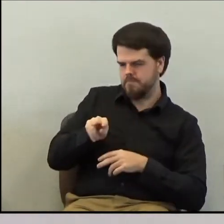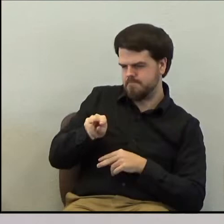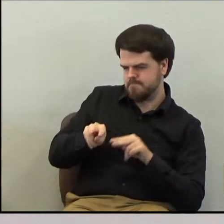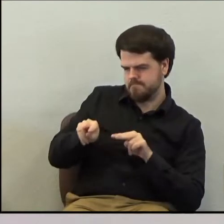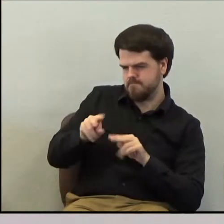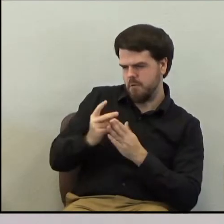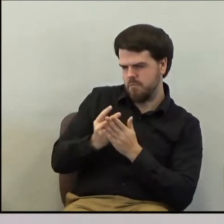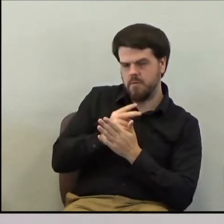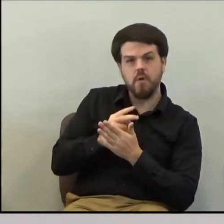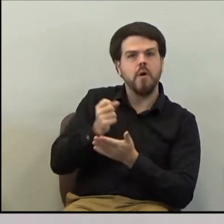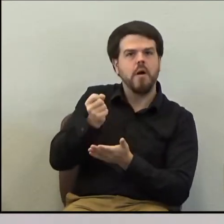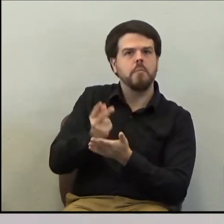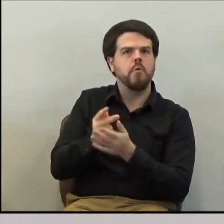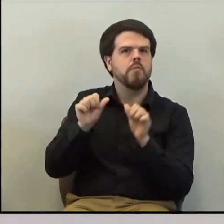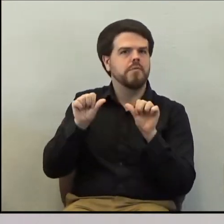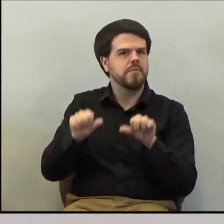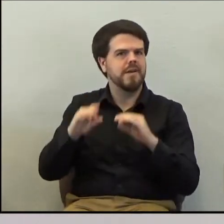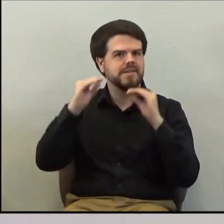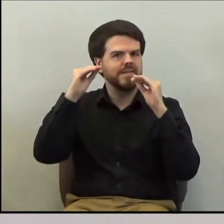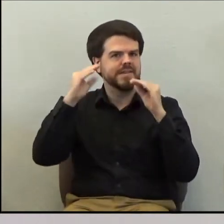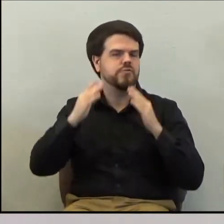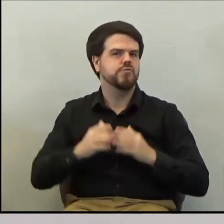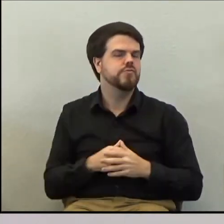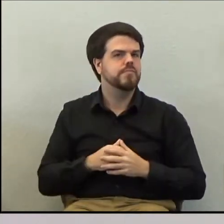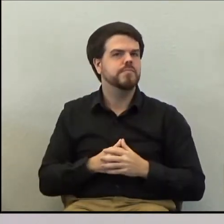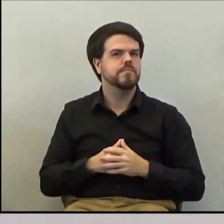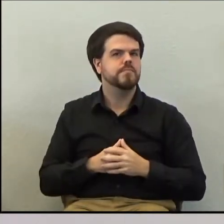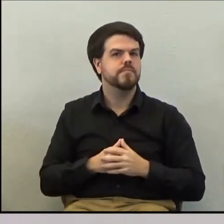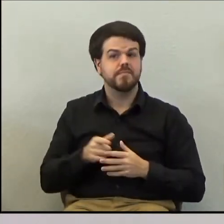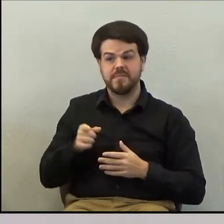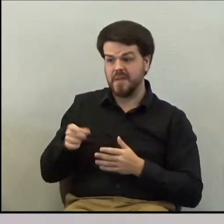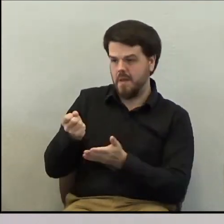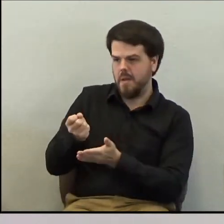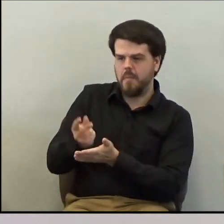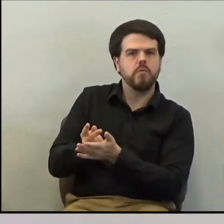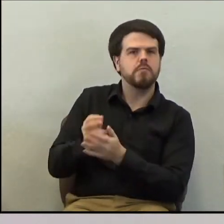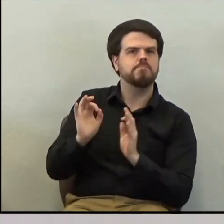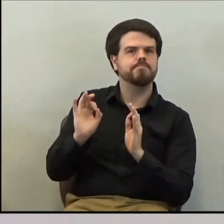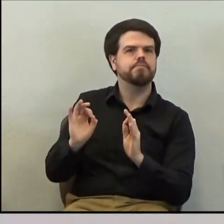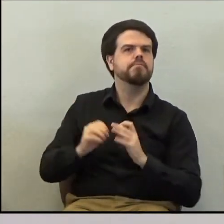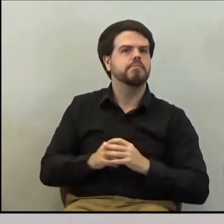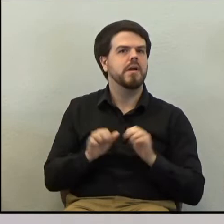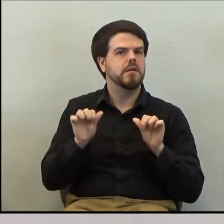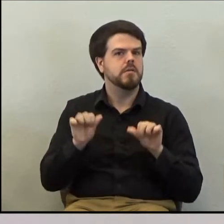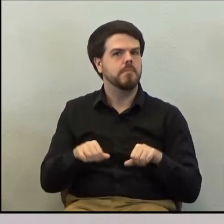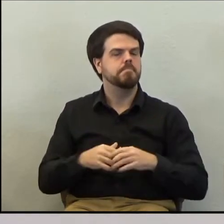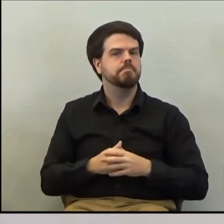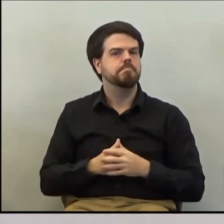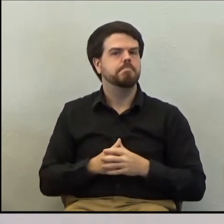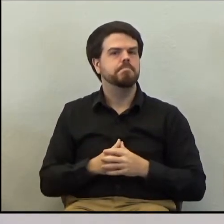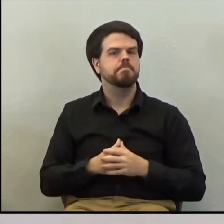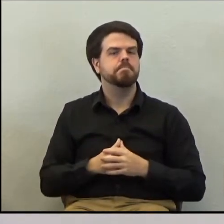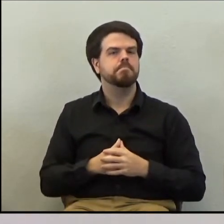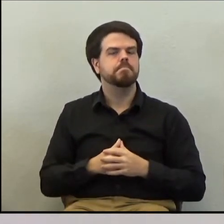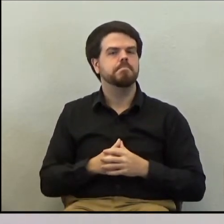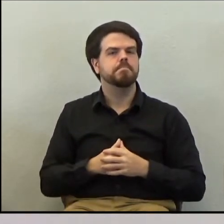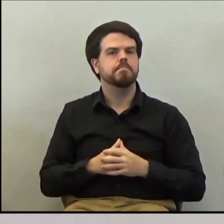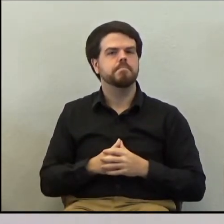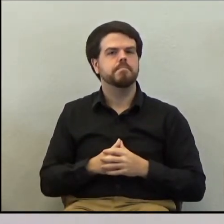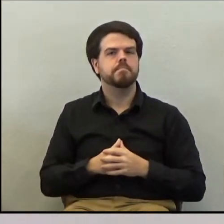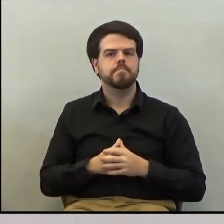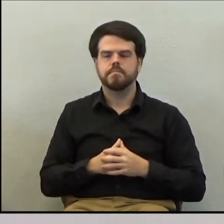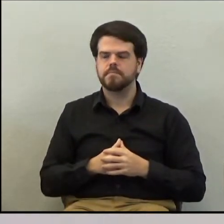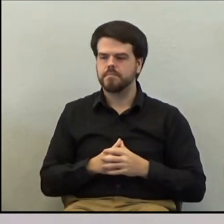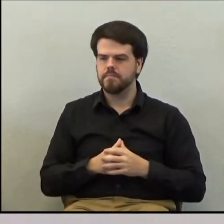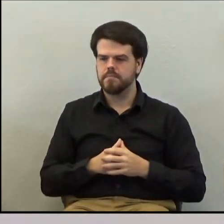a teacher, and that what he wrote, they approved to be from God.